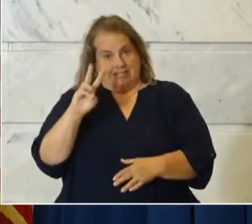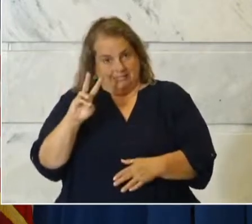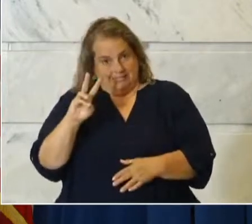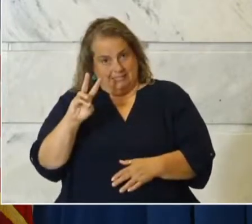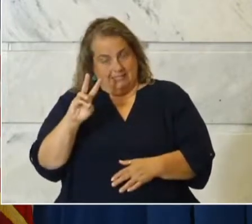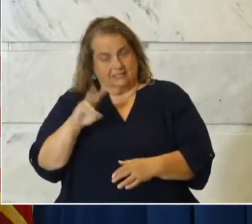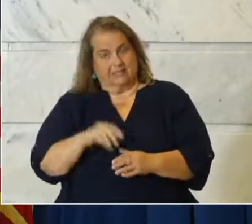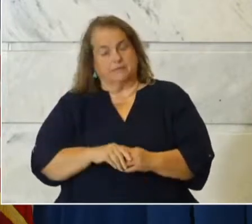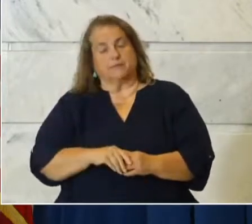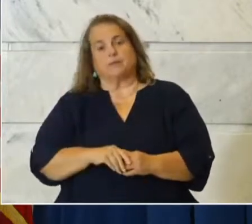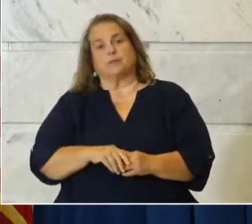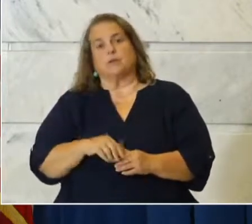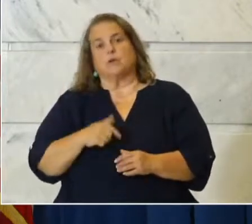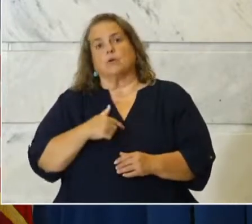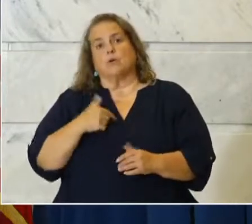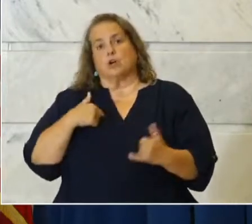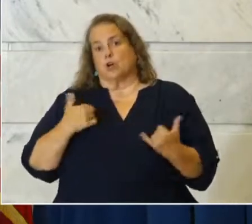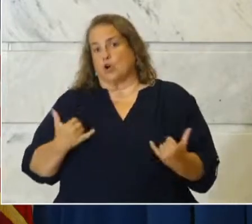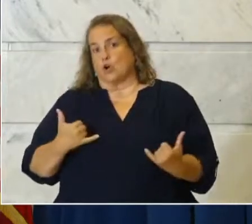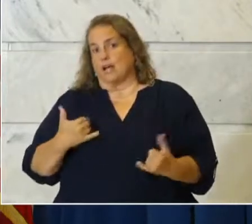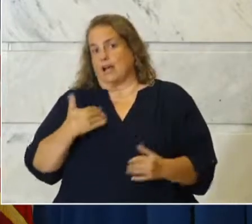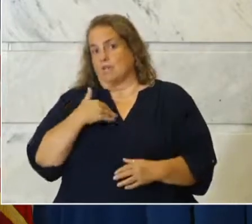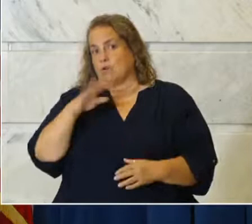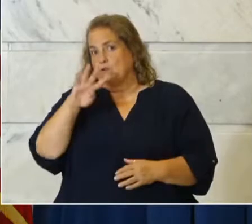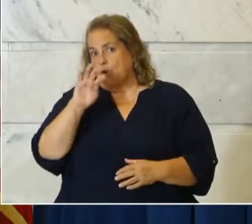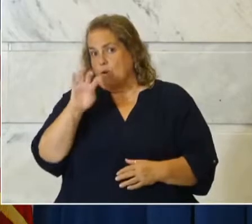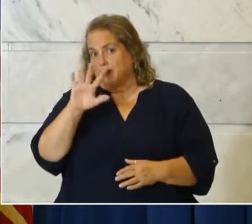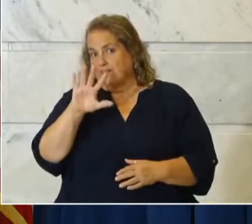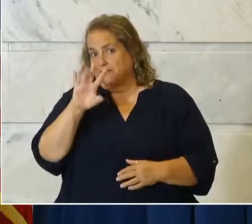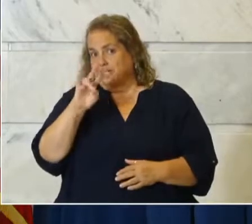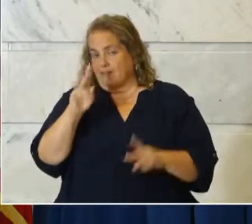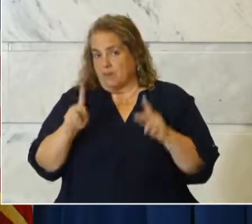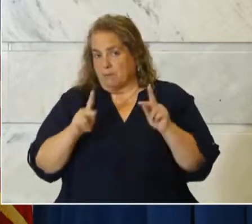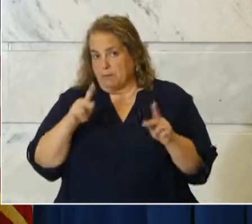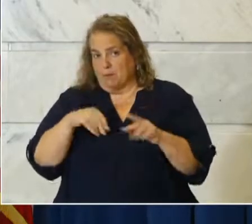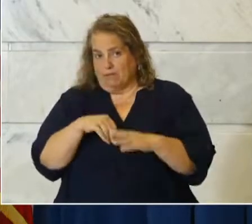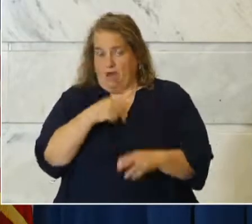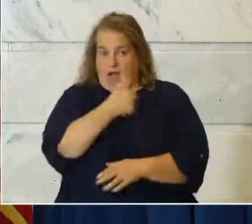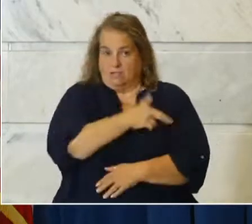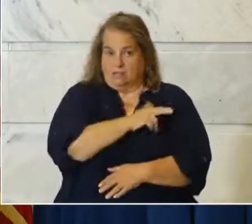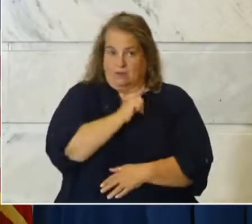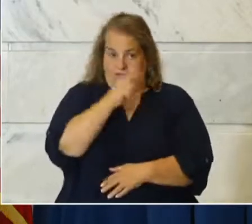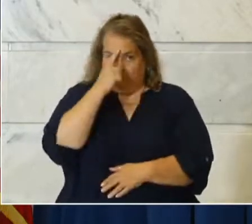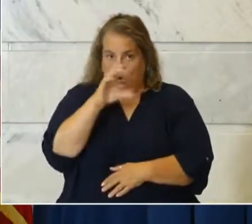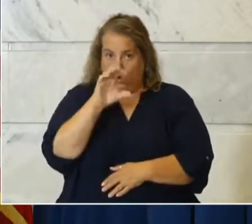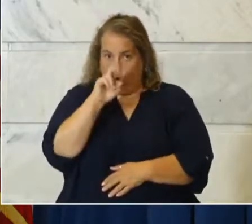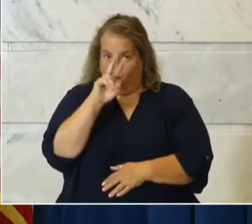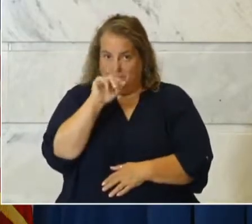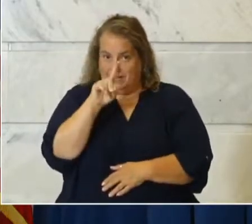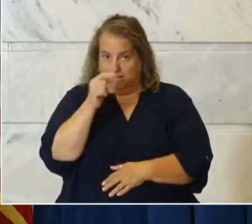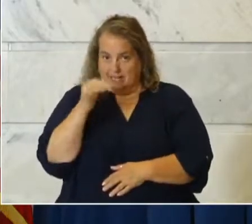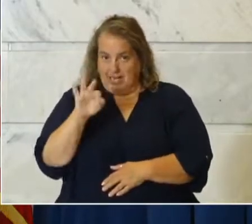461,756. We currently have 457 people in the hospital for COVID-19.